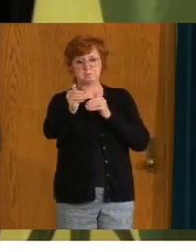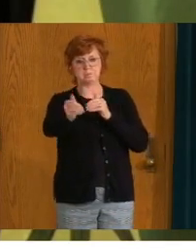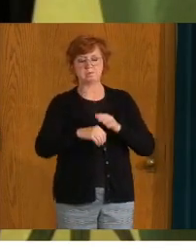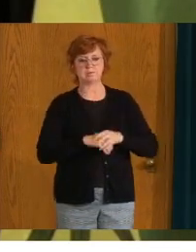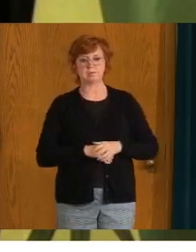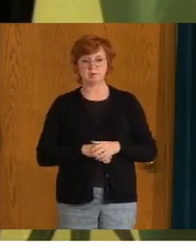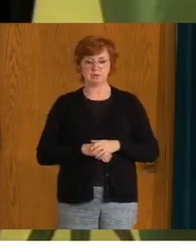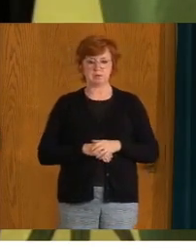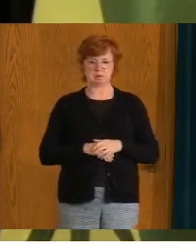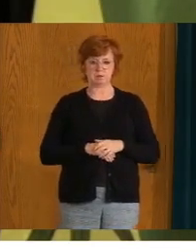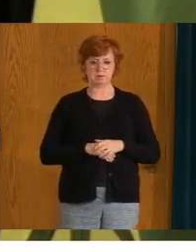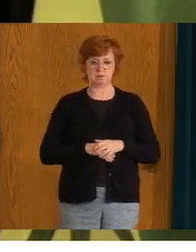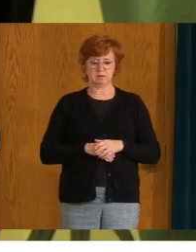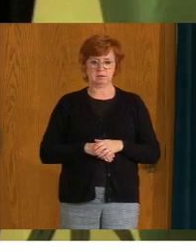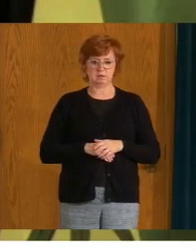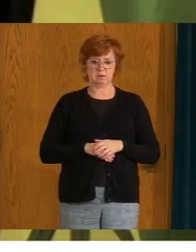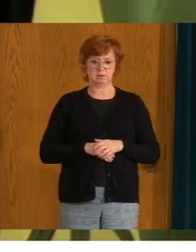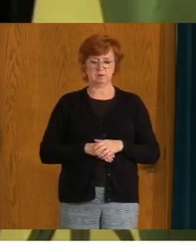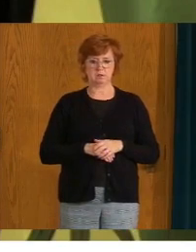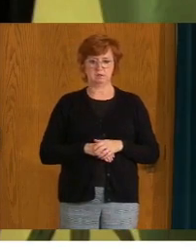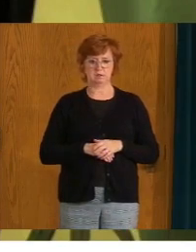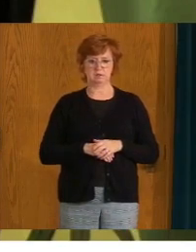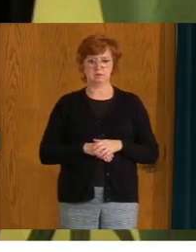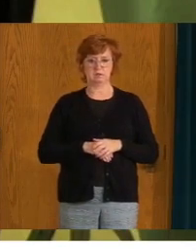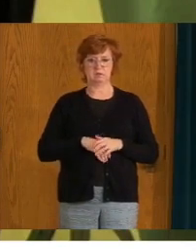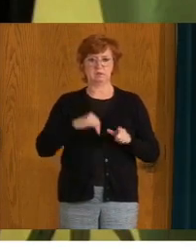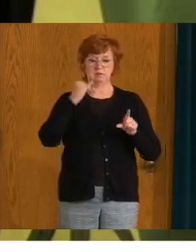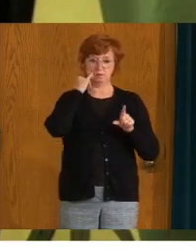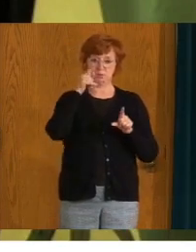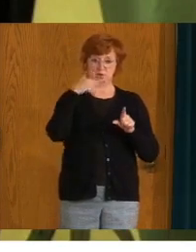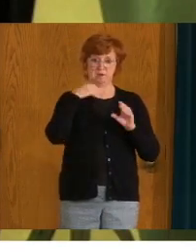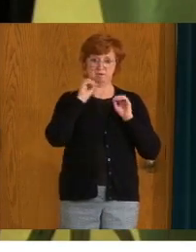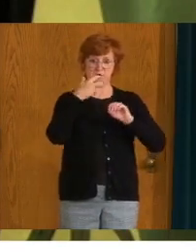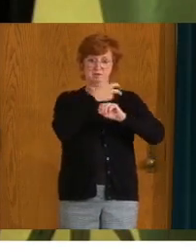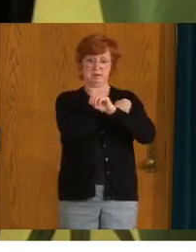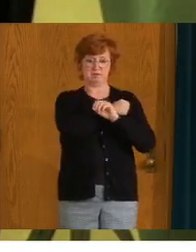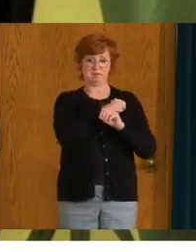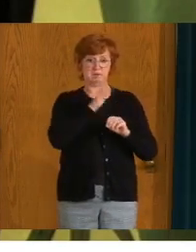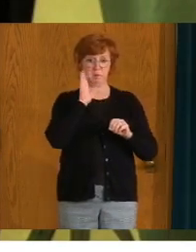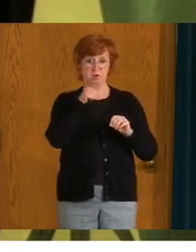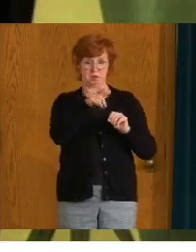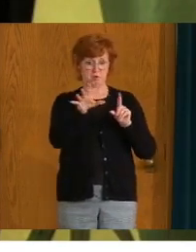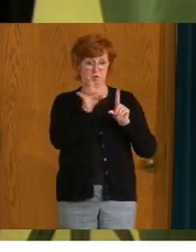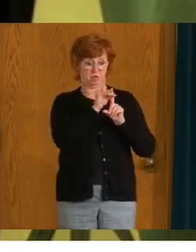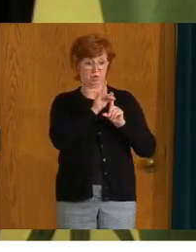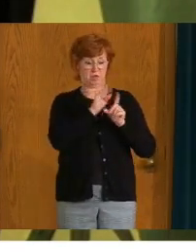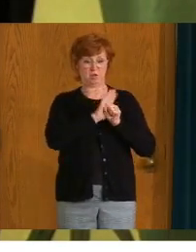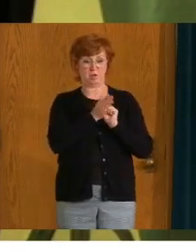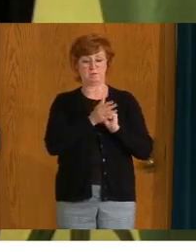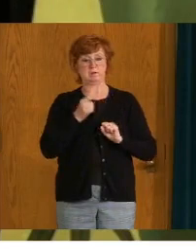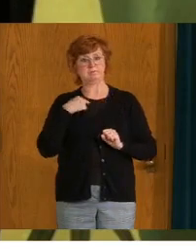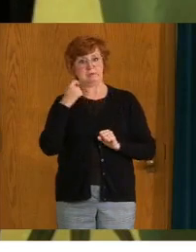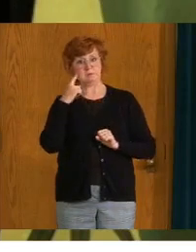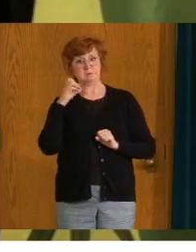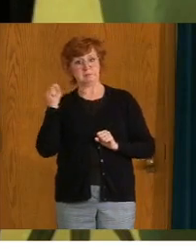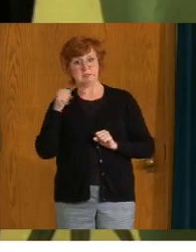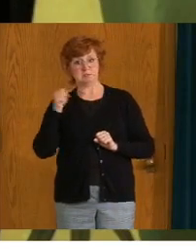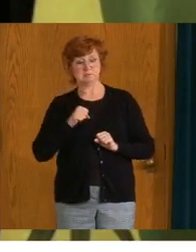if you're not vaccinated, are you going to get COVID? Likely, at some point in time, as we live with it. Are you going to get sick?